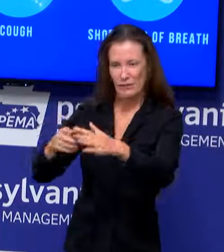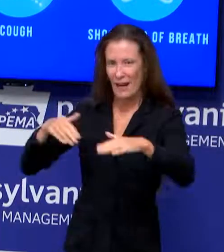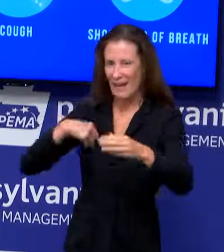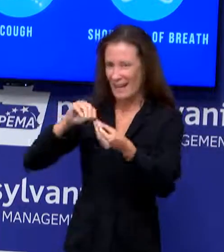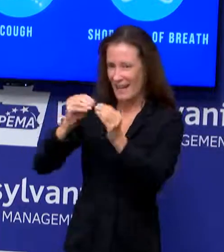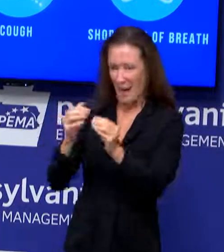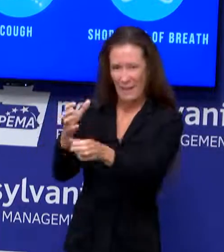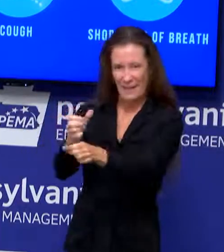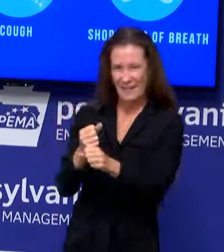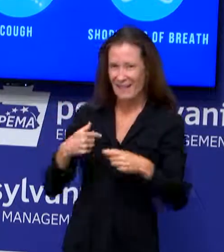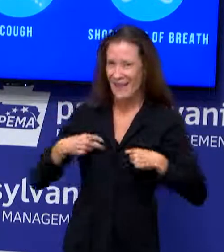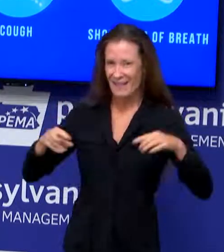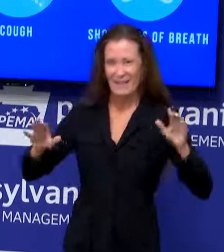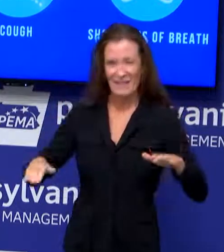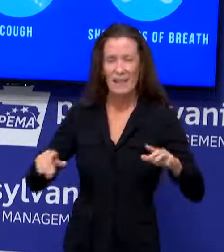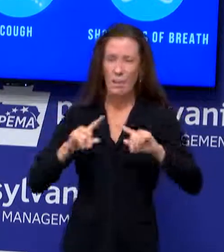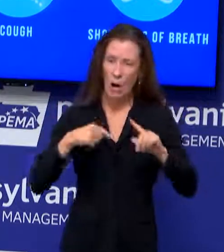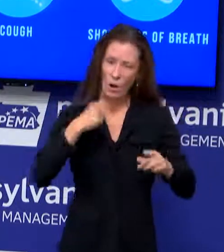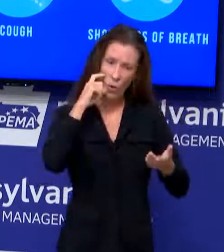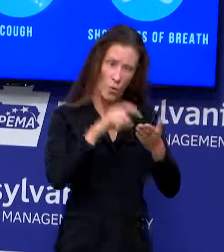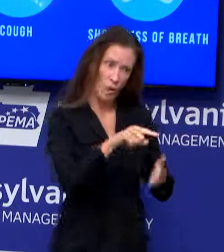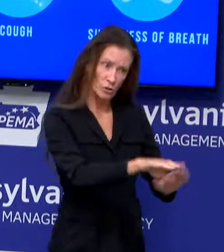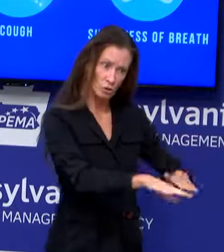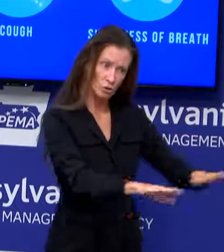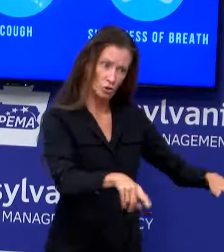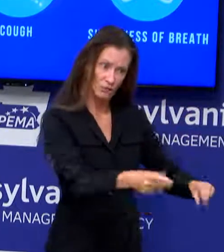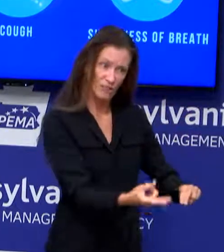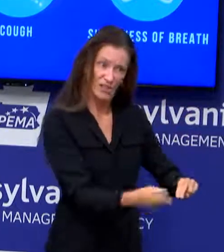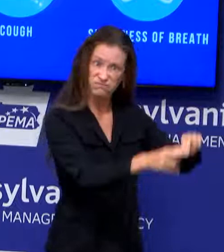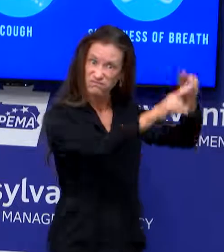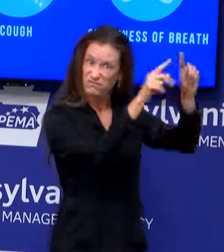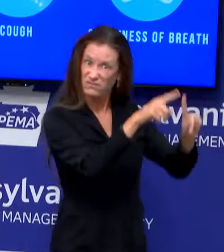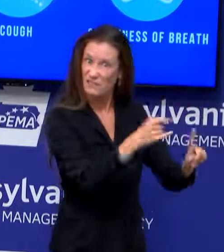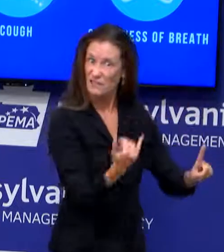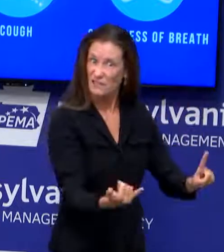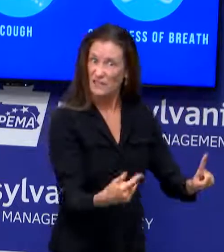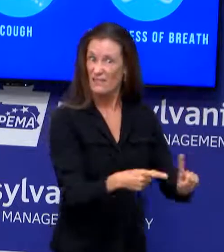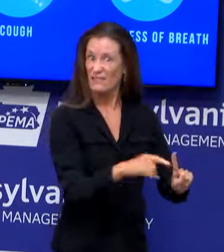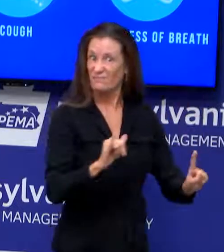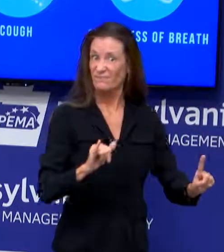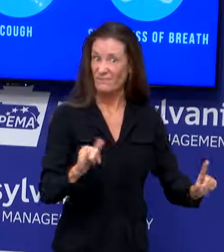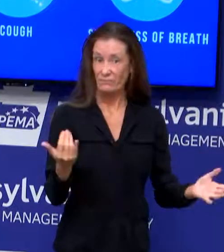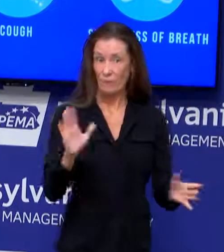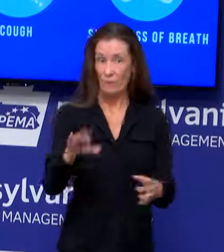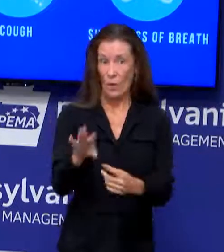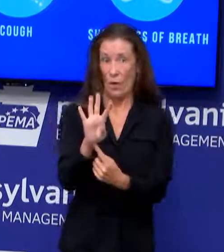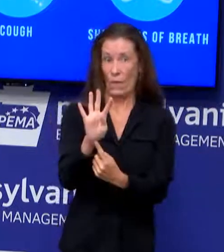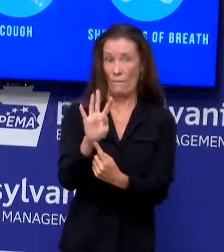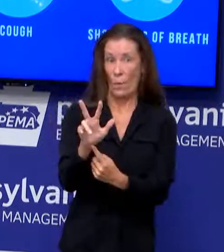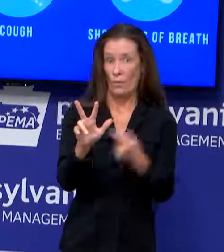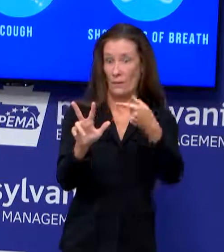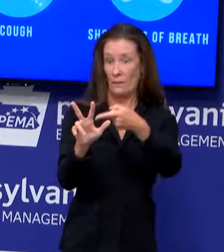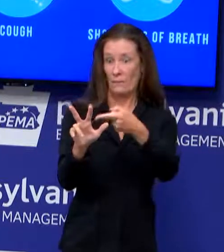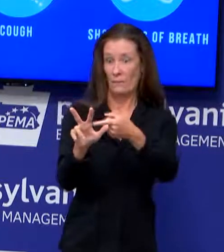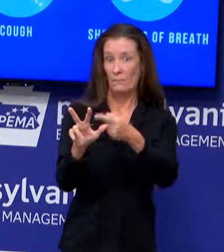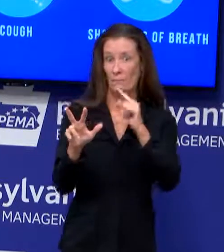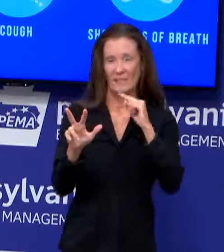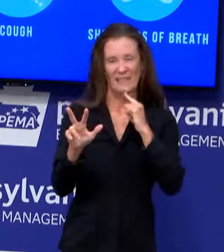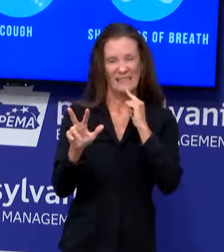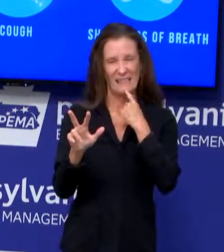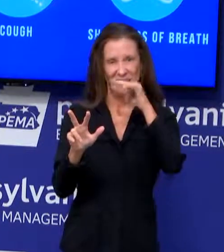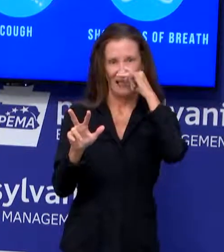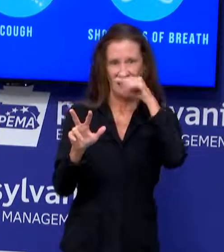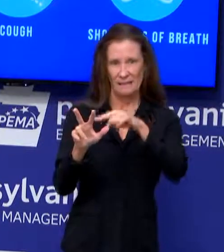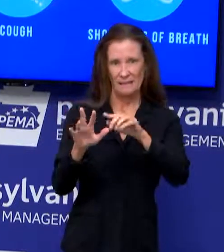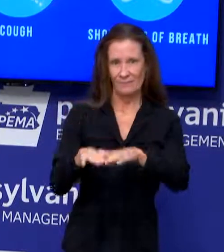that. We also now have 43 cases of the very severe pediatric illness MIS-C,